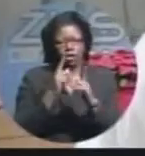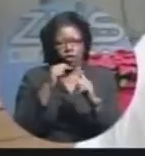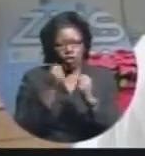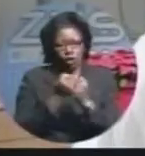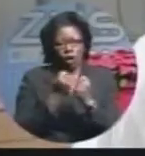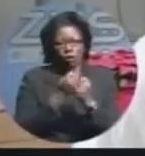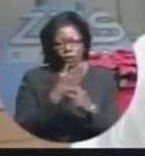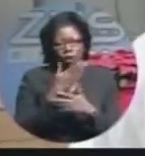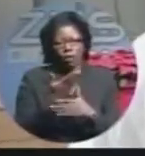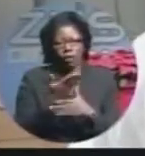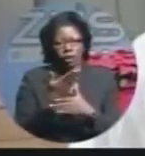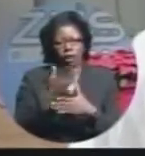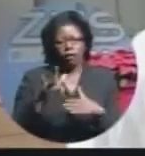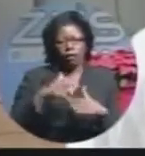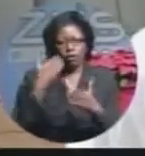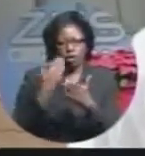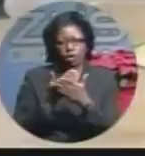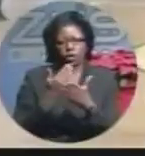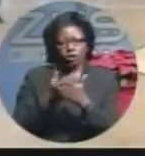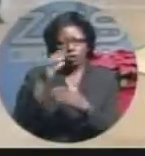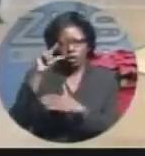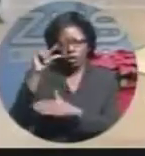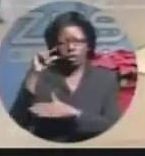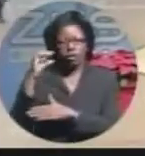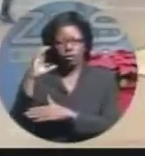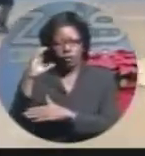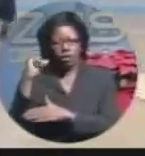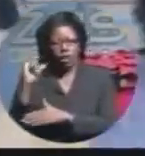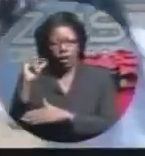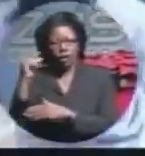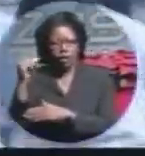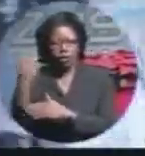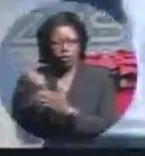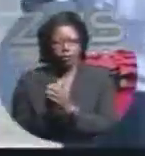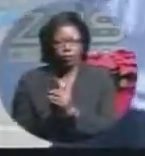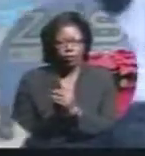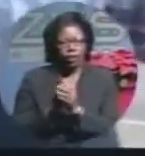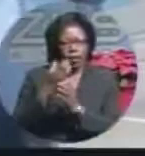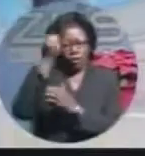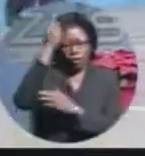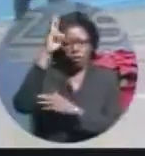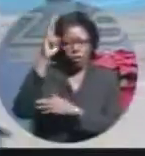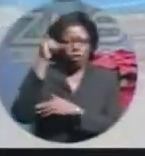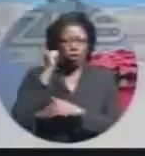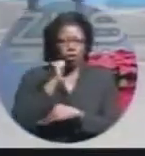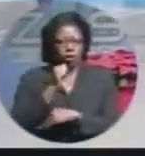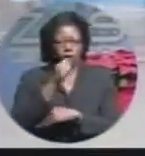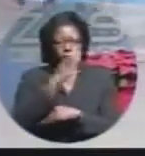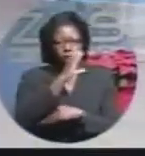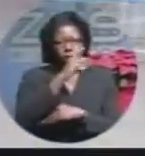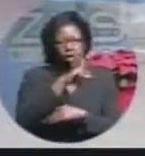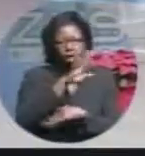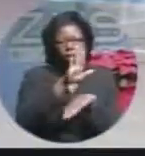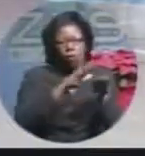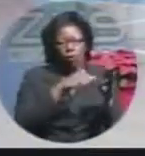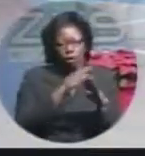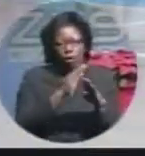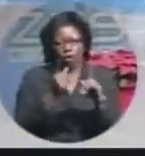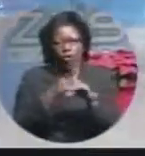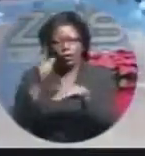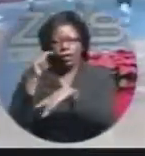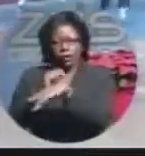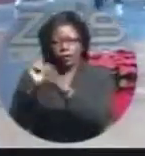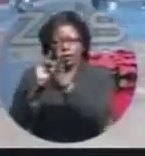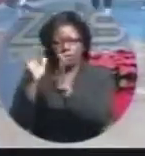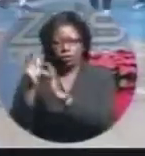and it feels good for C.I. Gibson Nation down there. And in the senior girls championship game, C.R. Walker walked past Temple